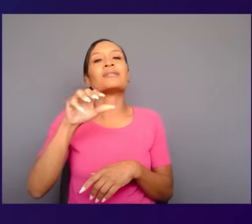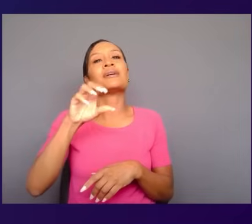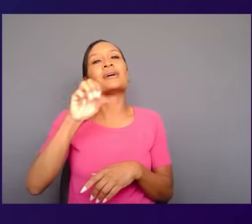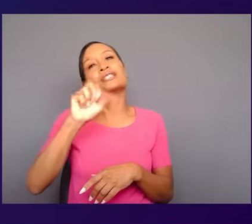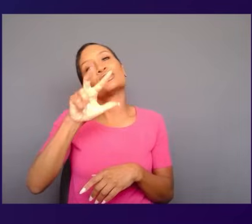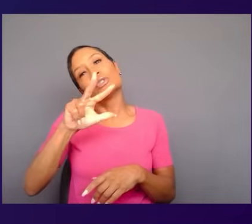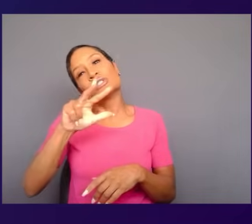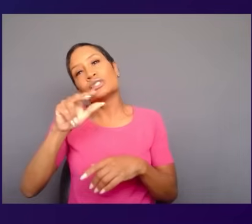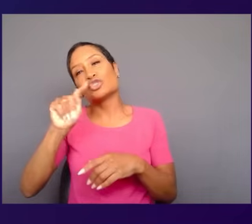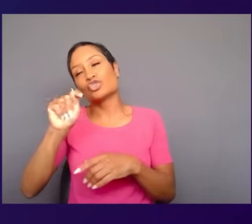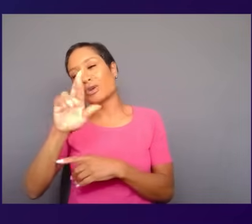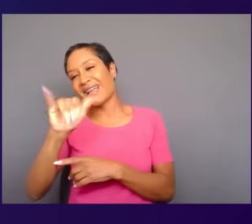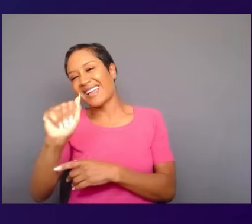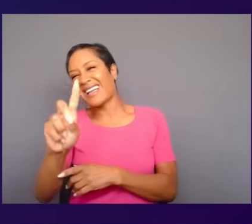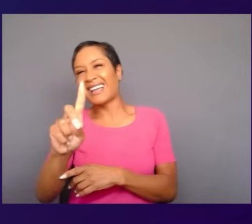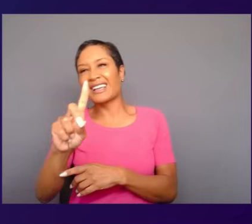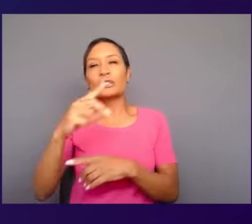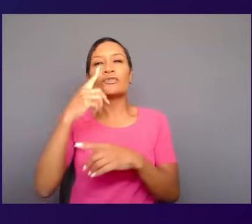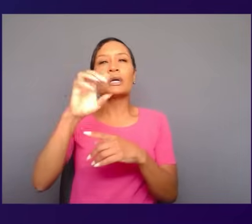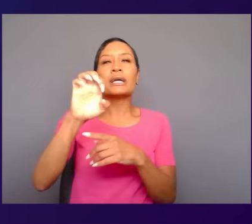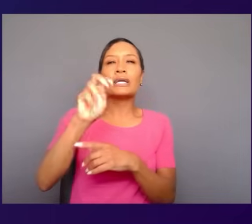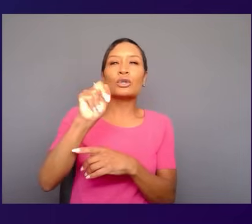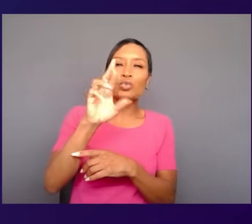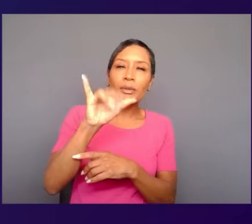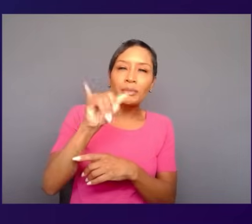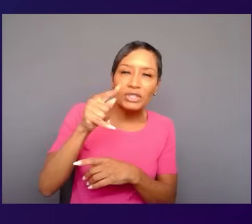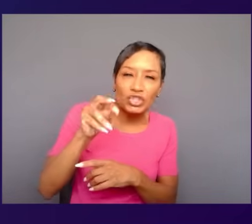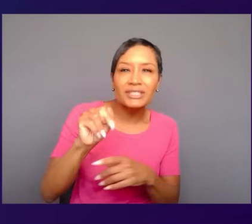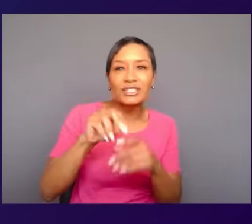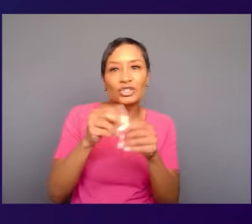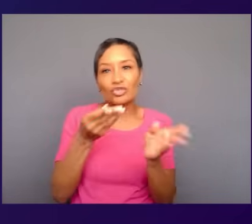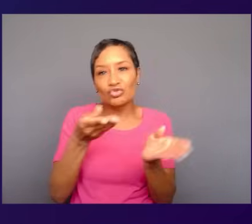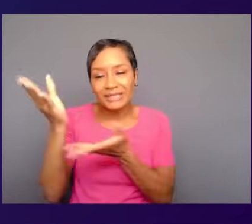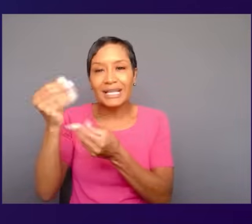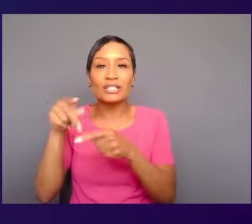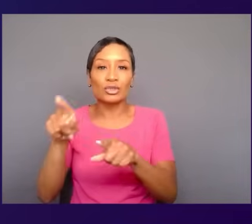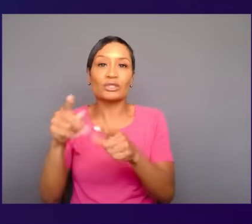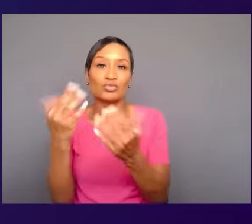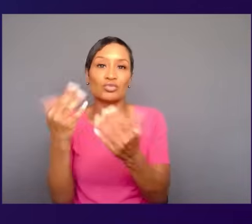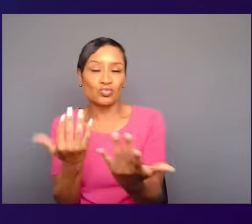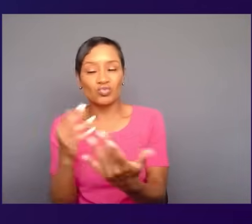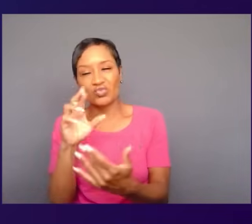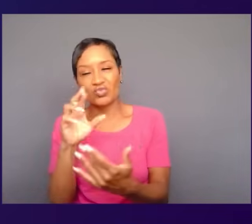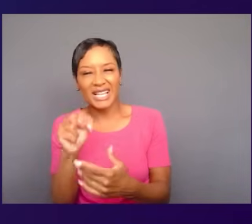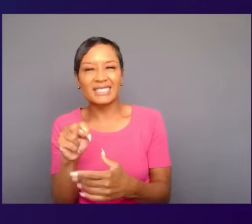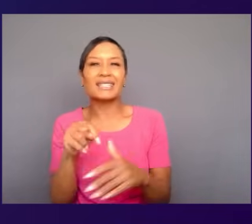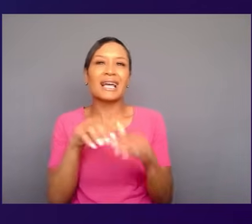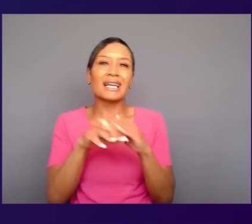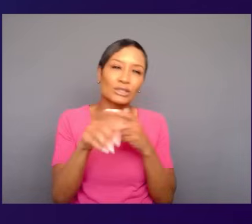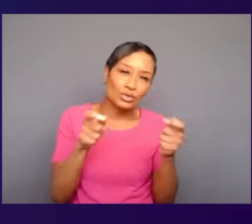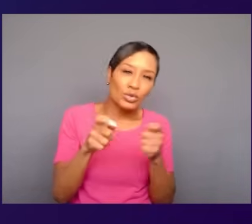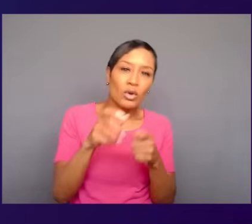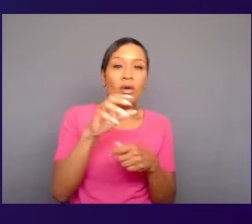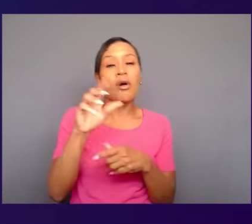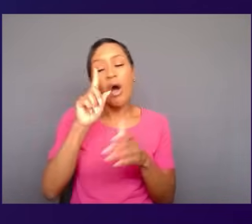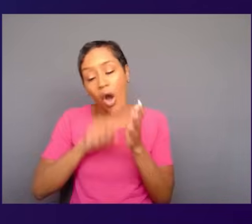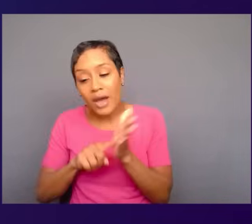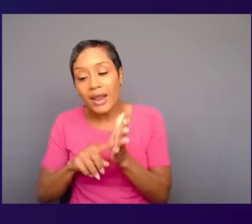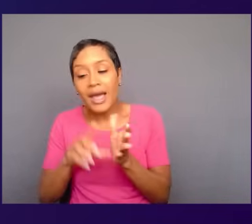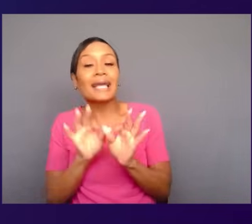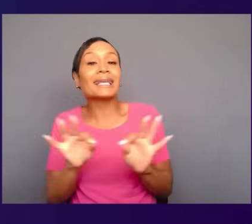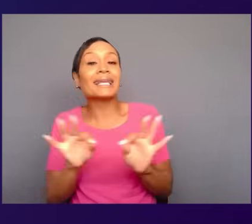triad. So that's encryption and transit and address, access control and audit, and then sum up with some key takeaways.